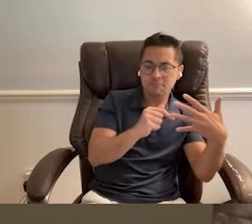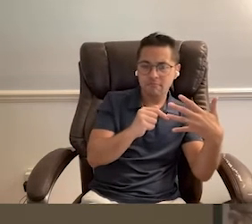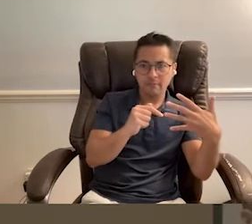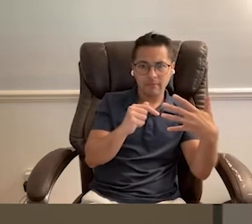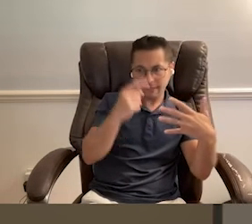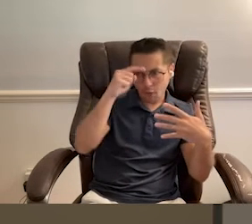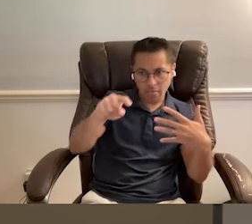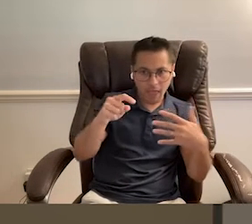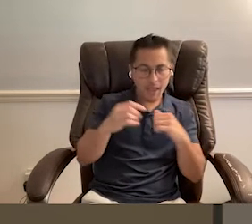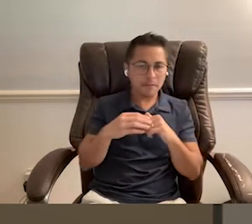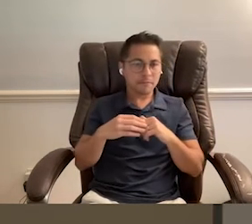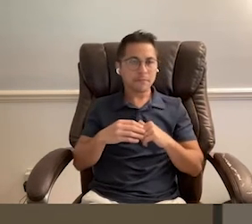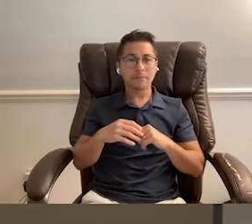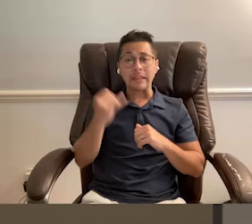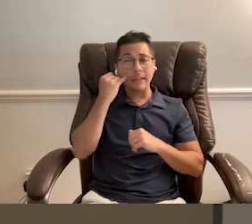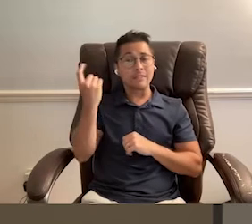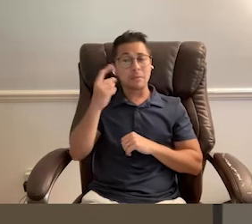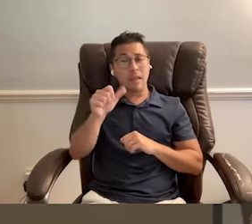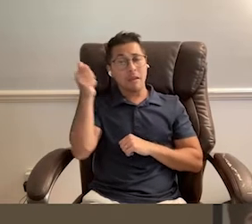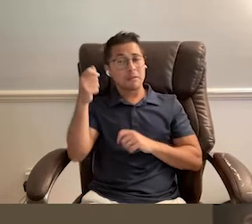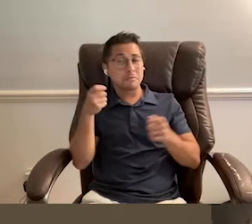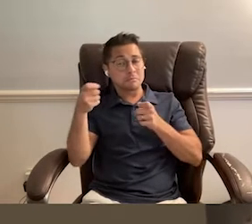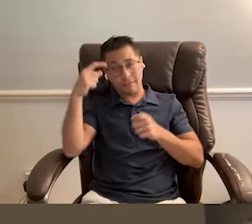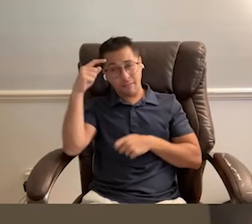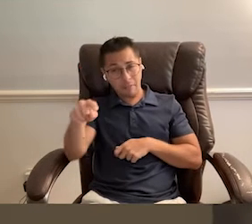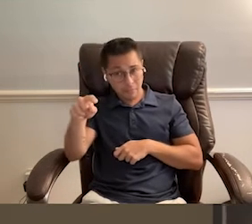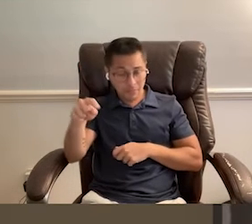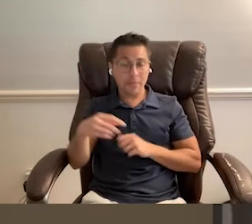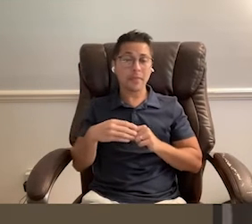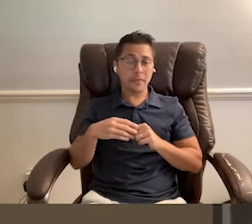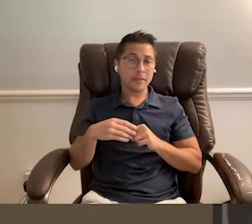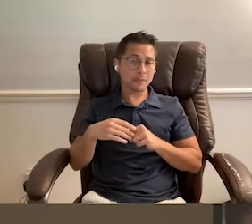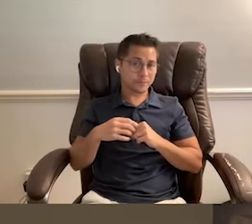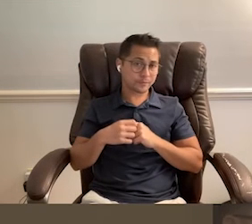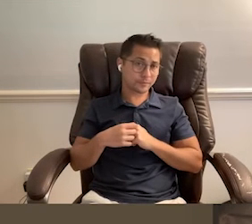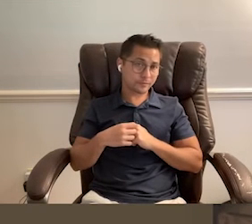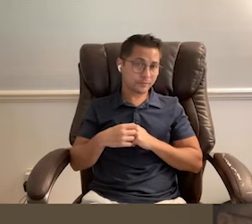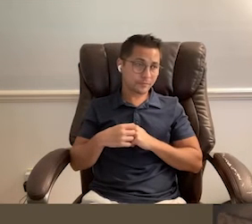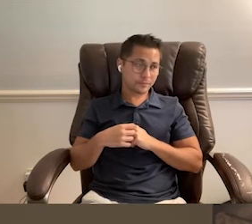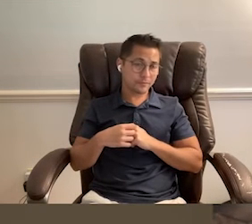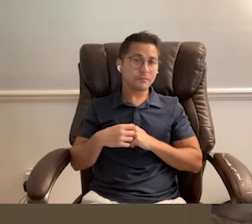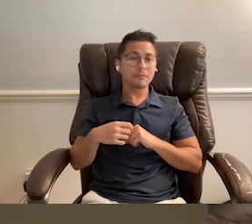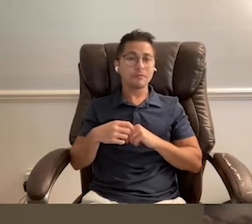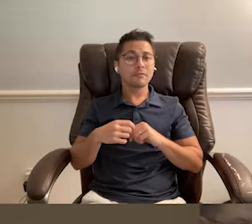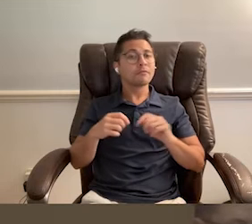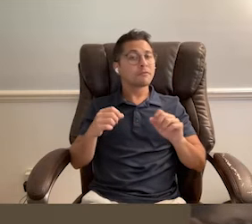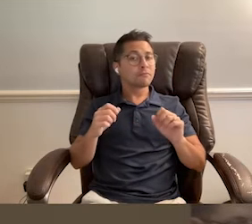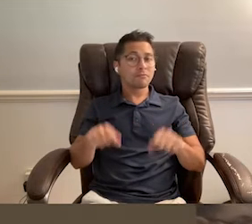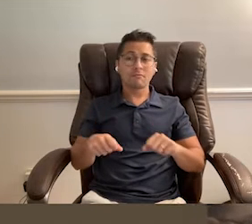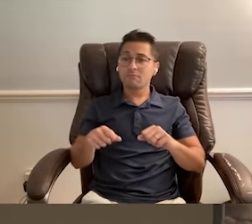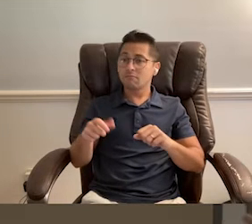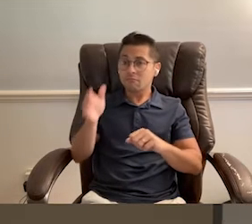somebody is managing this on behalf of the person with the disability, they can do that as a parent if they're a